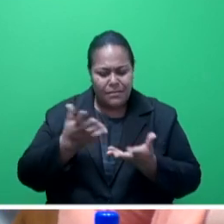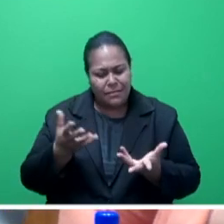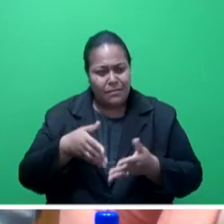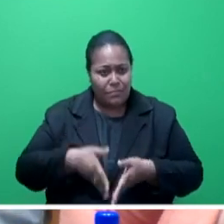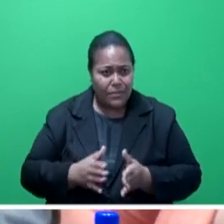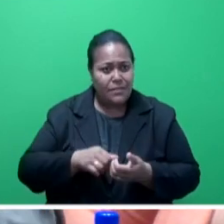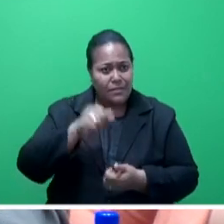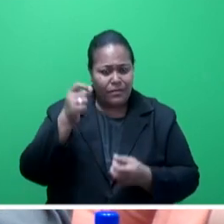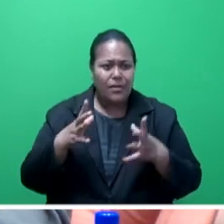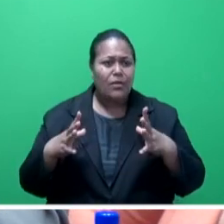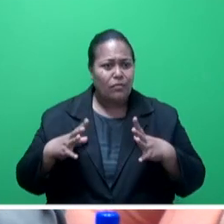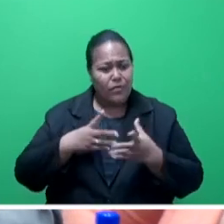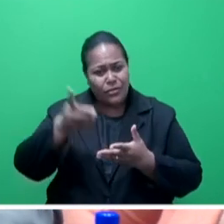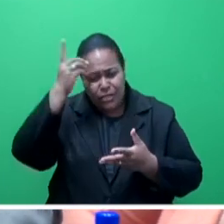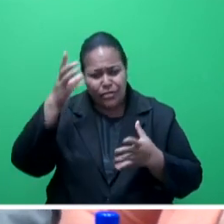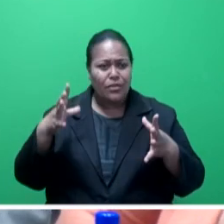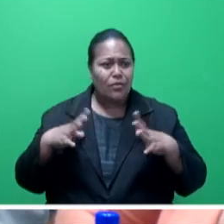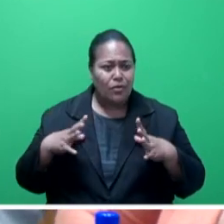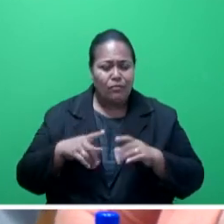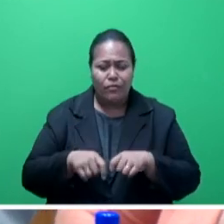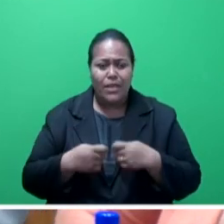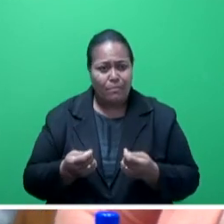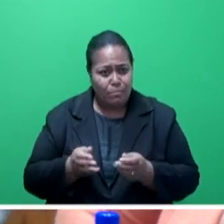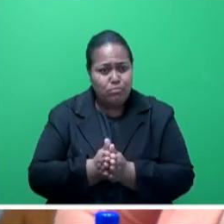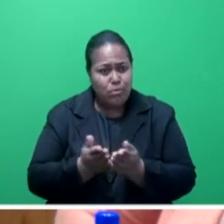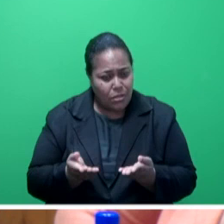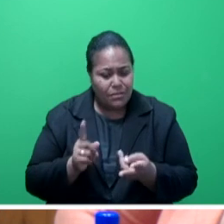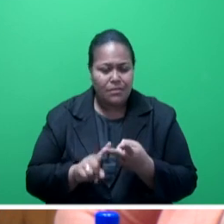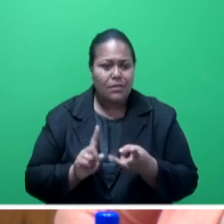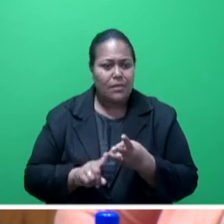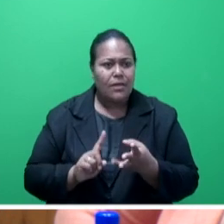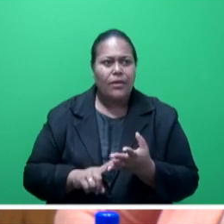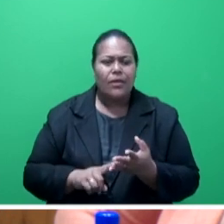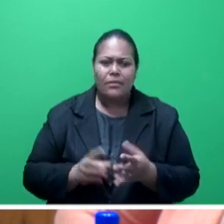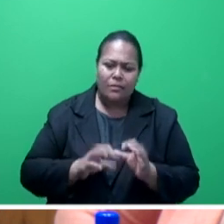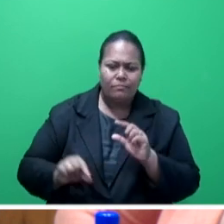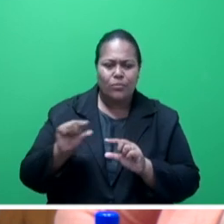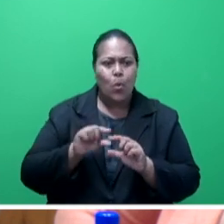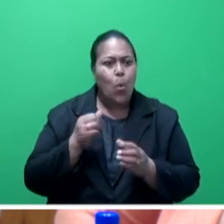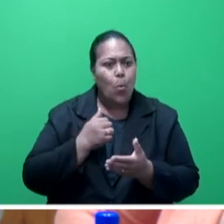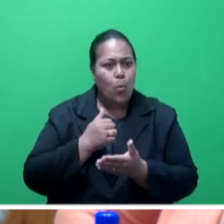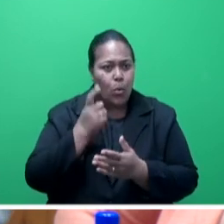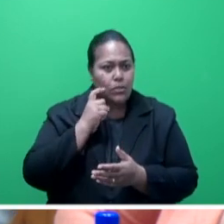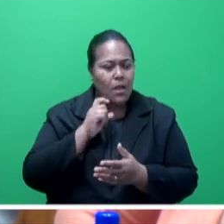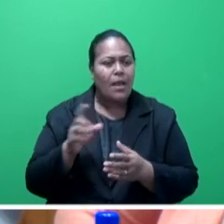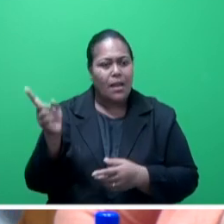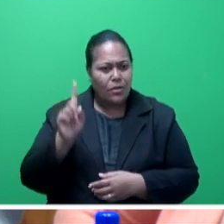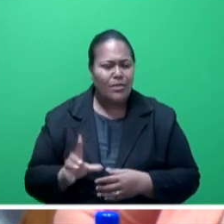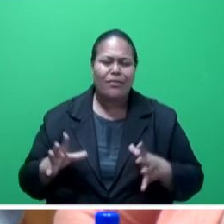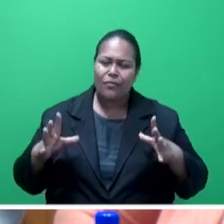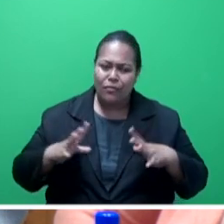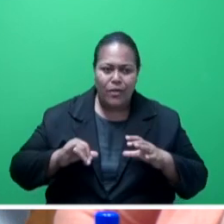free textbooks, social welfare assistance to families and children, subsidy for water and electricity, free medicine, free access